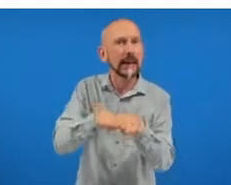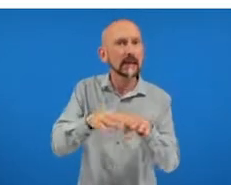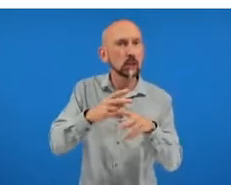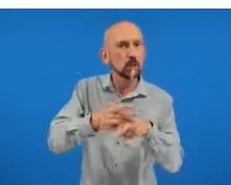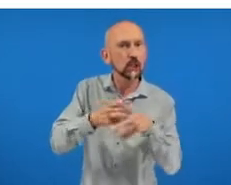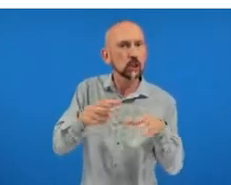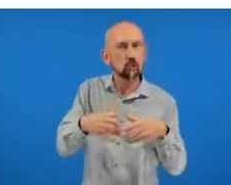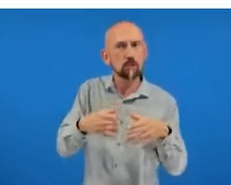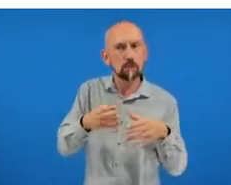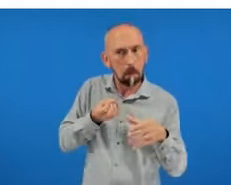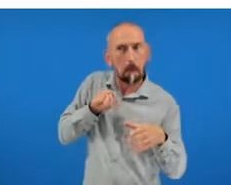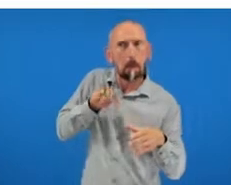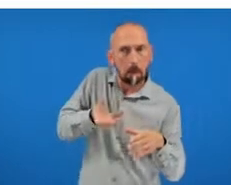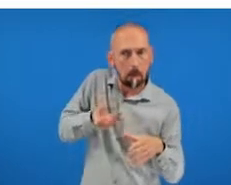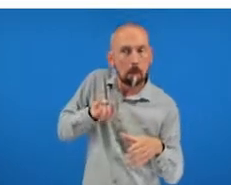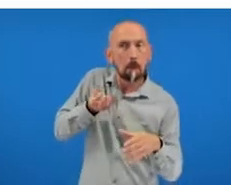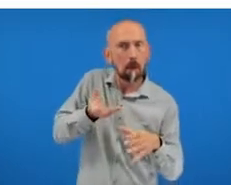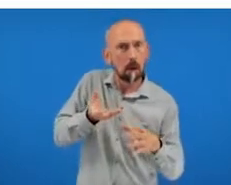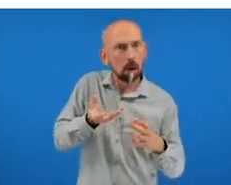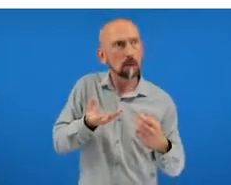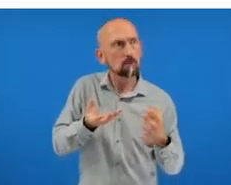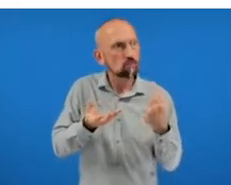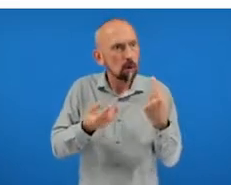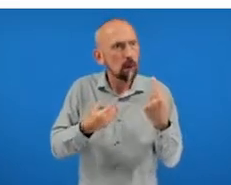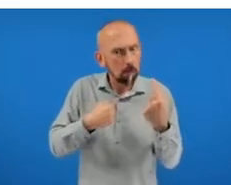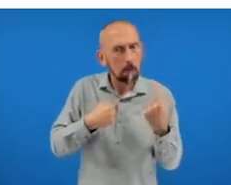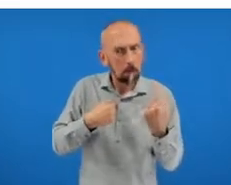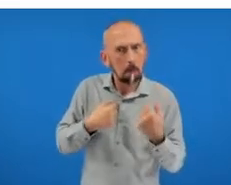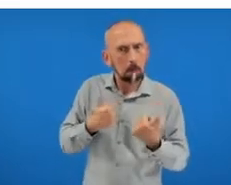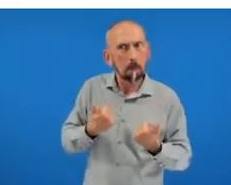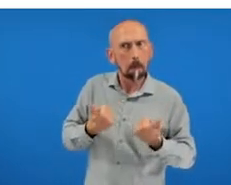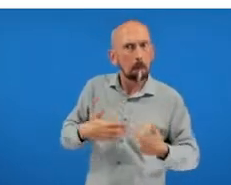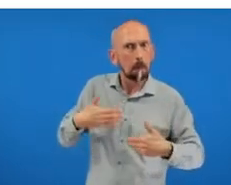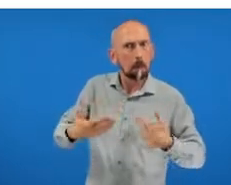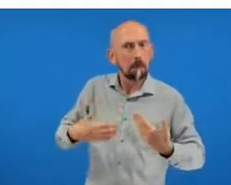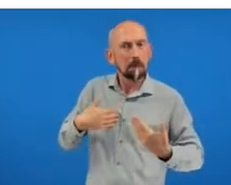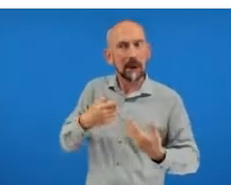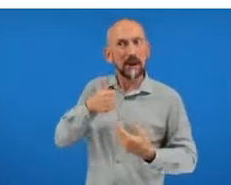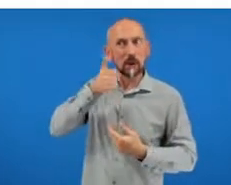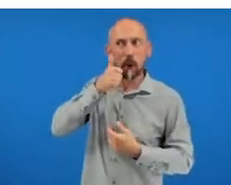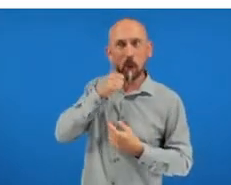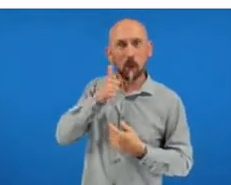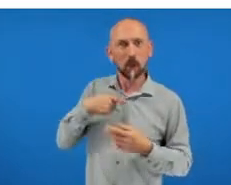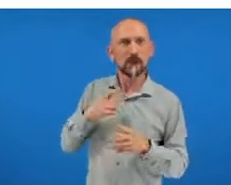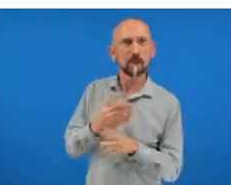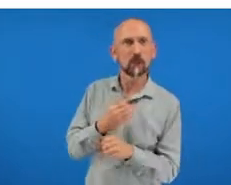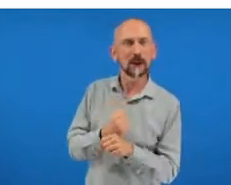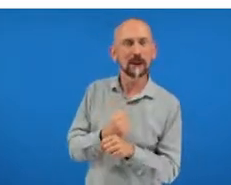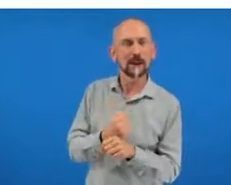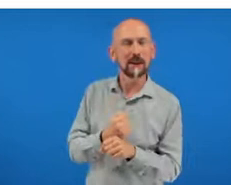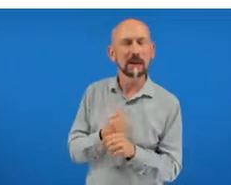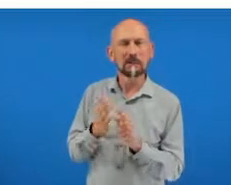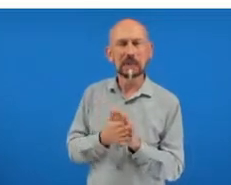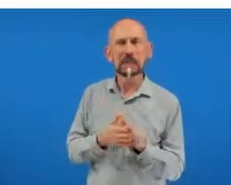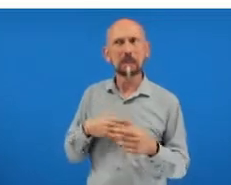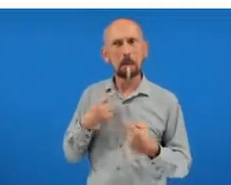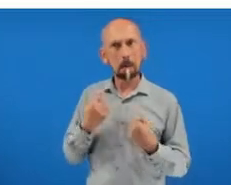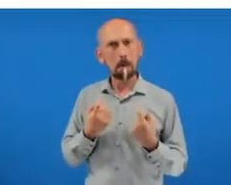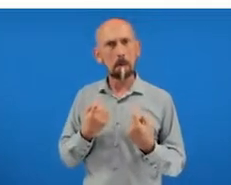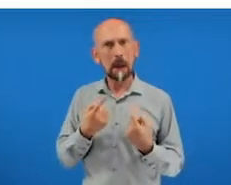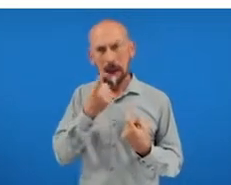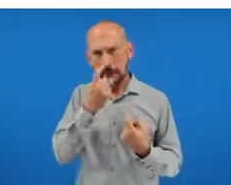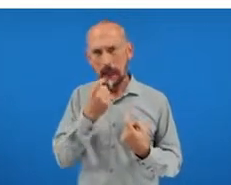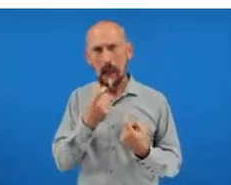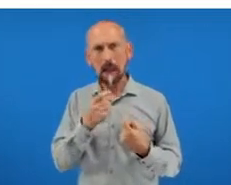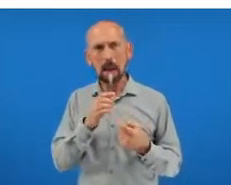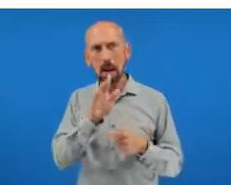I'm doing okay. I kind of know my stuff now. And that's when I started taking more opportunities within my very large team already.